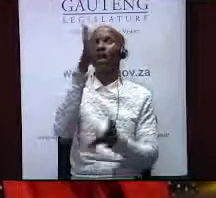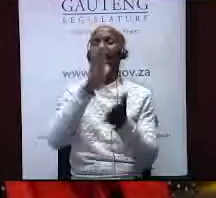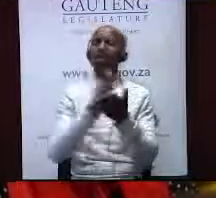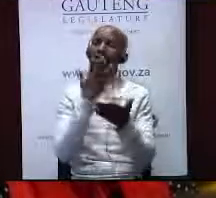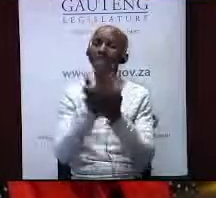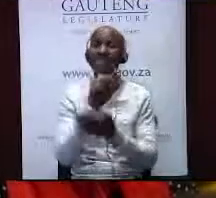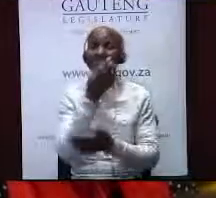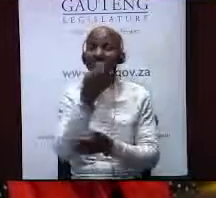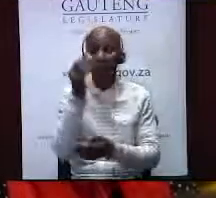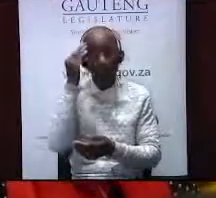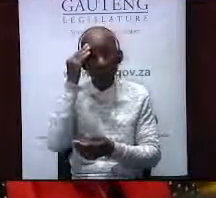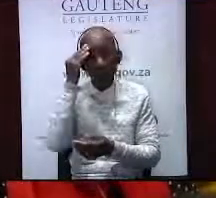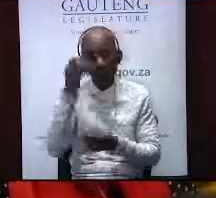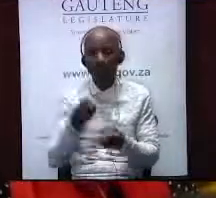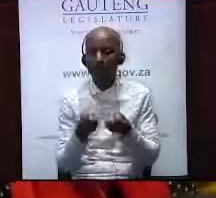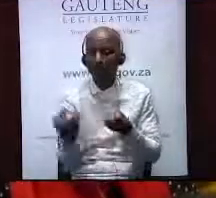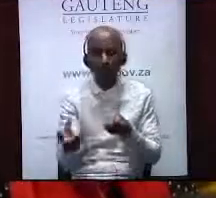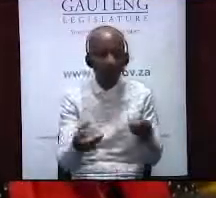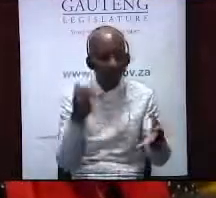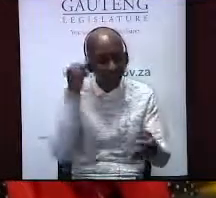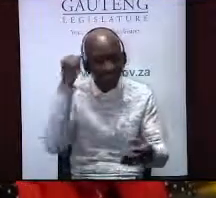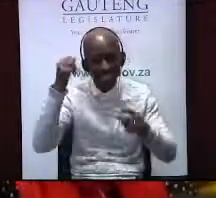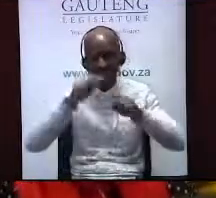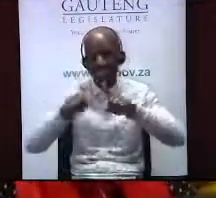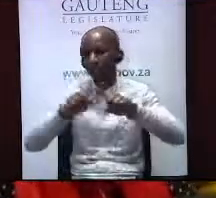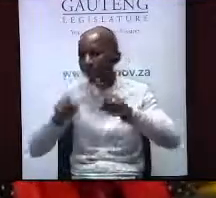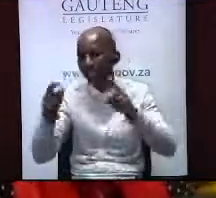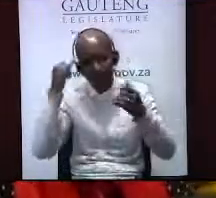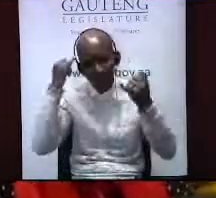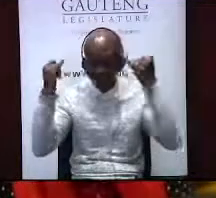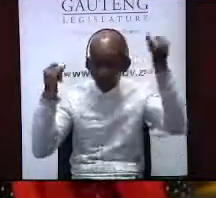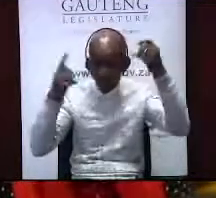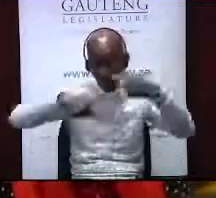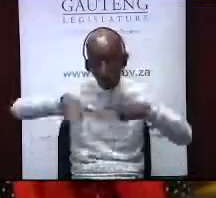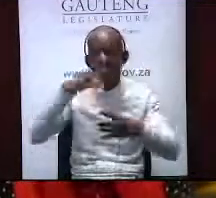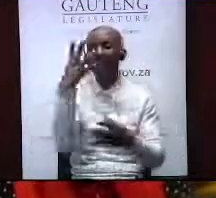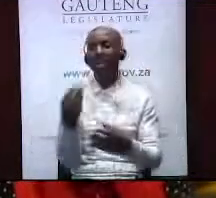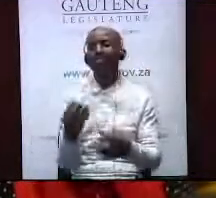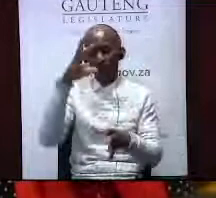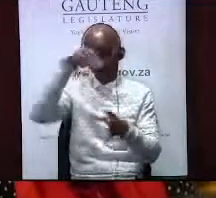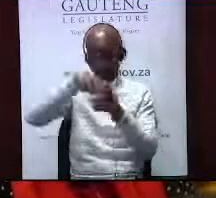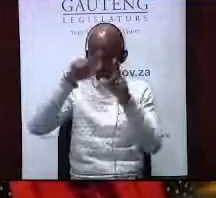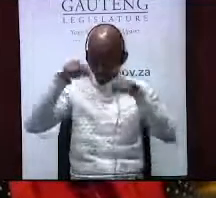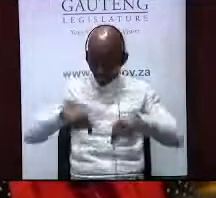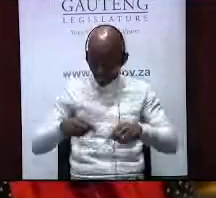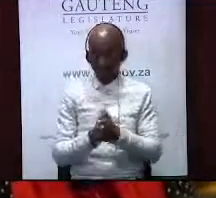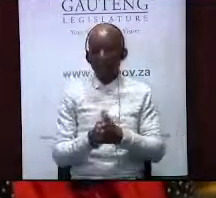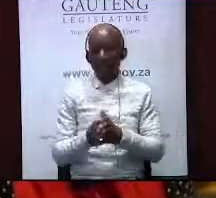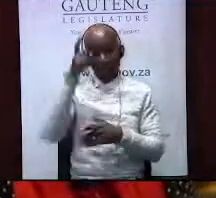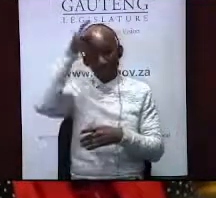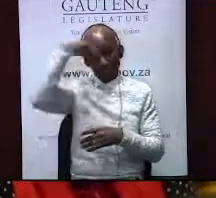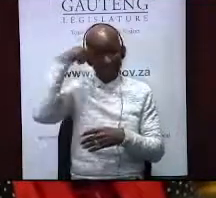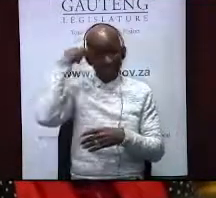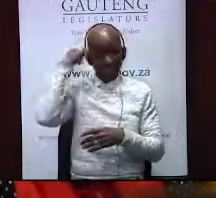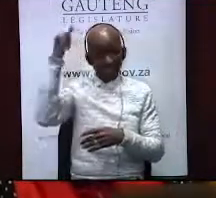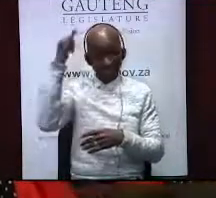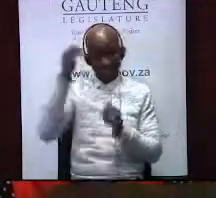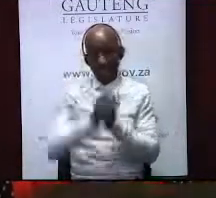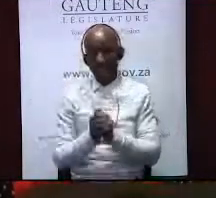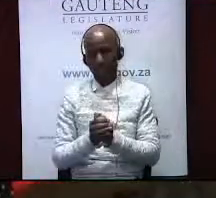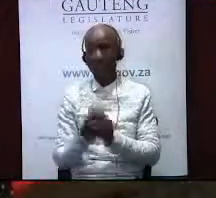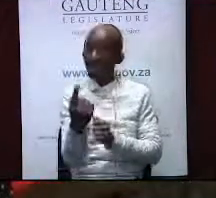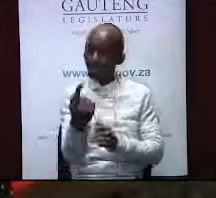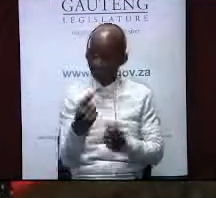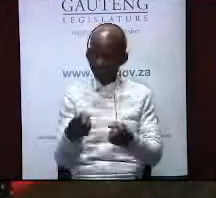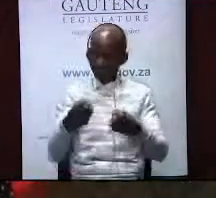can say, you know what, let's bring your ideas. All of us are seated here today with brilliant ideas. Come, take